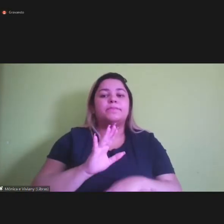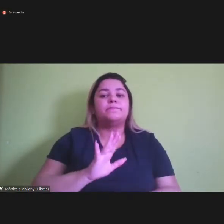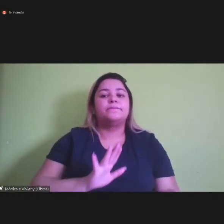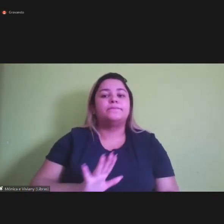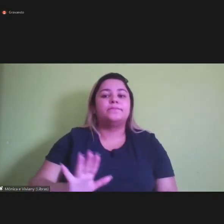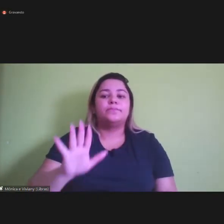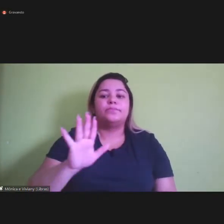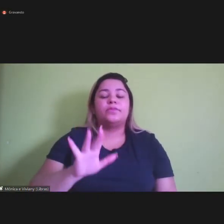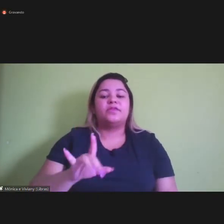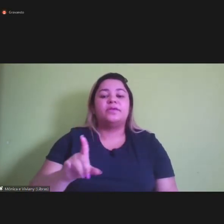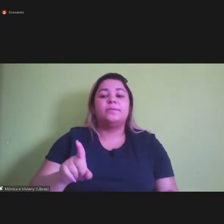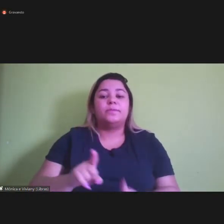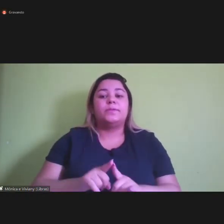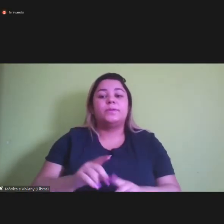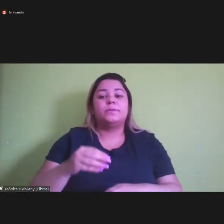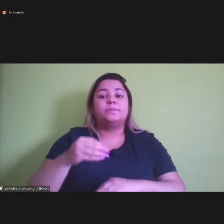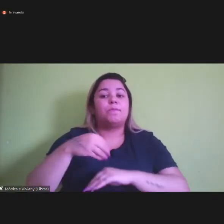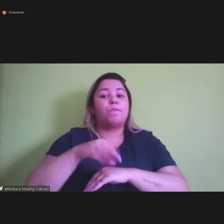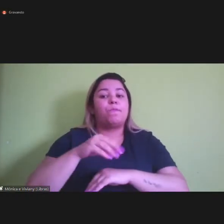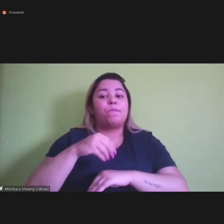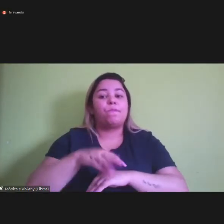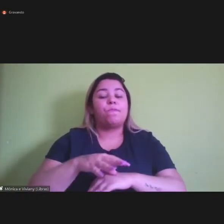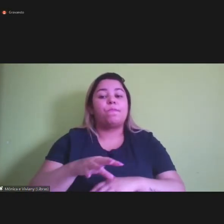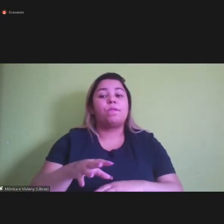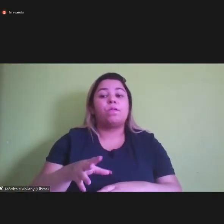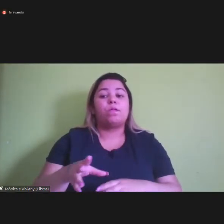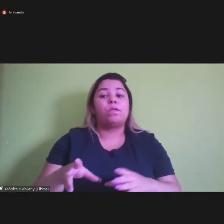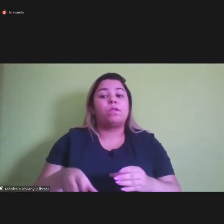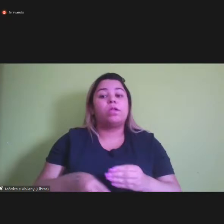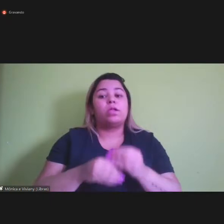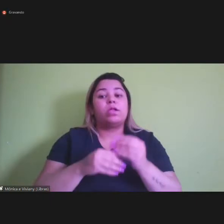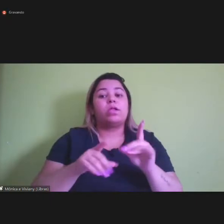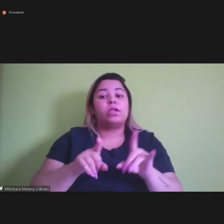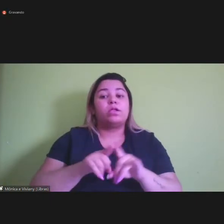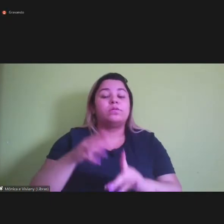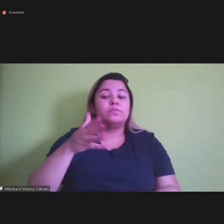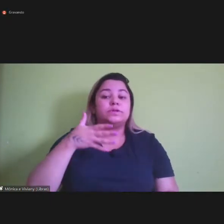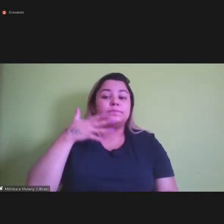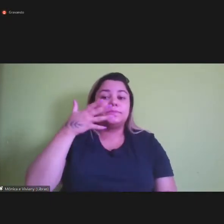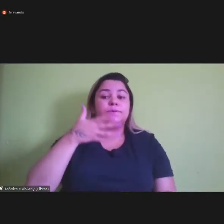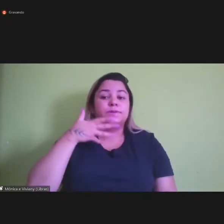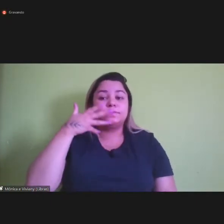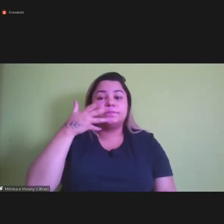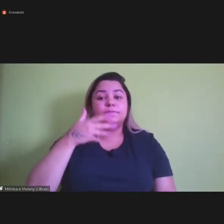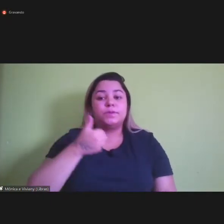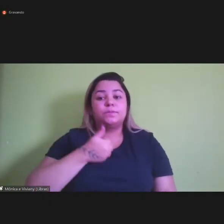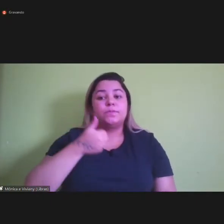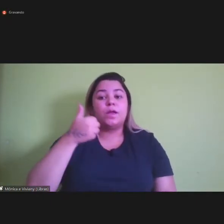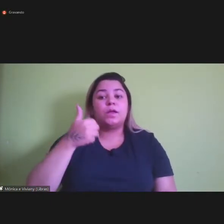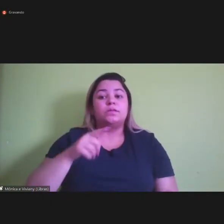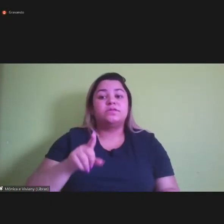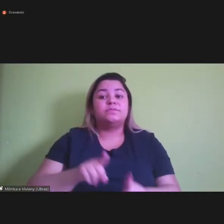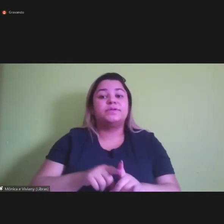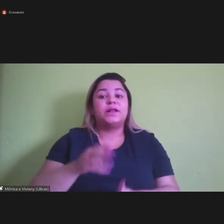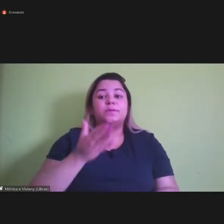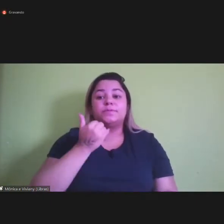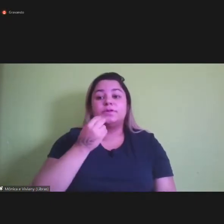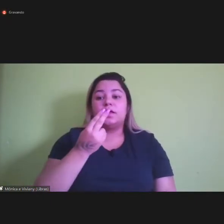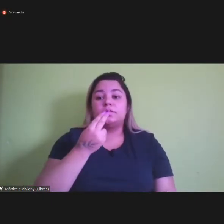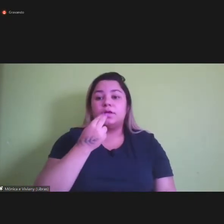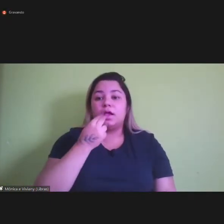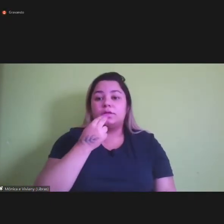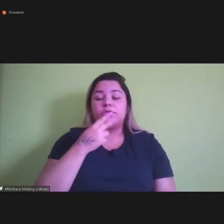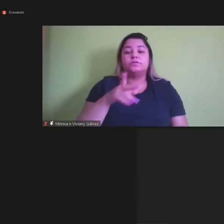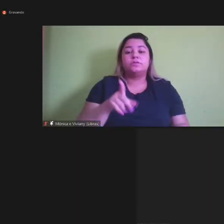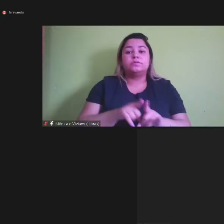from CFN to share with us his comments about how to incorporate or improve the issues